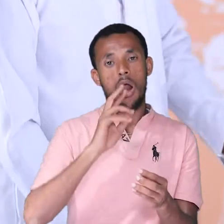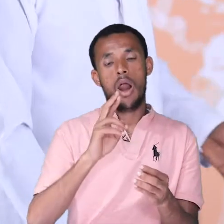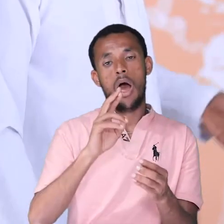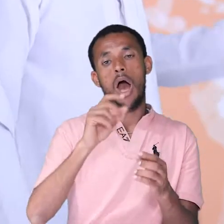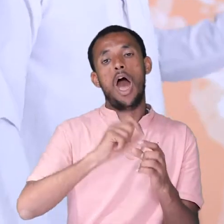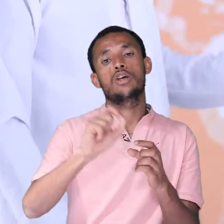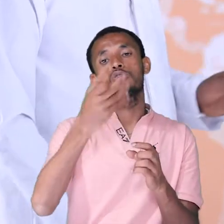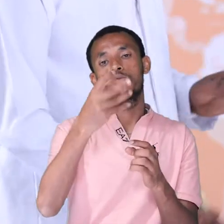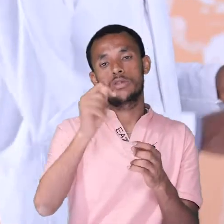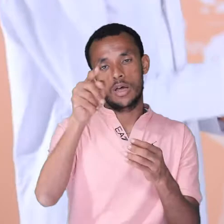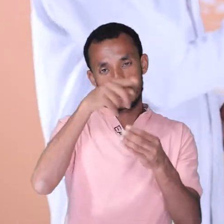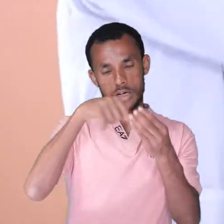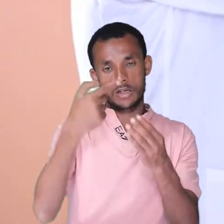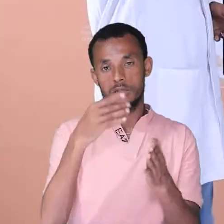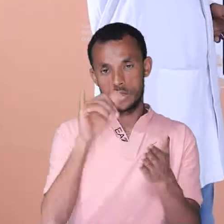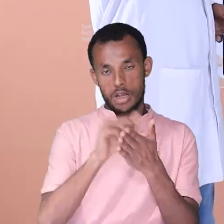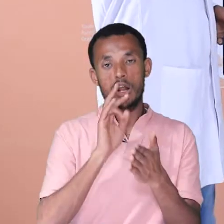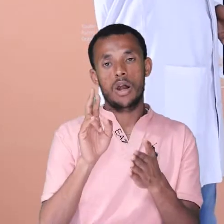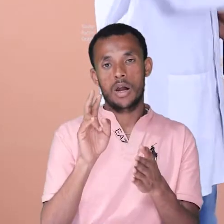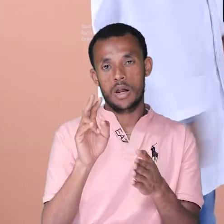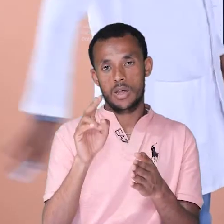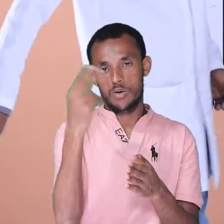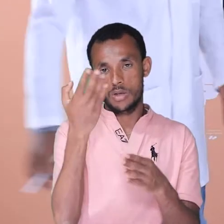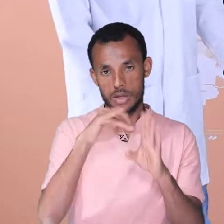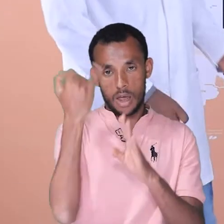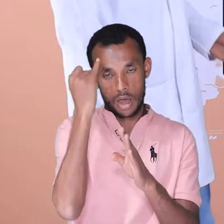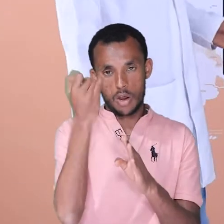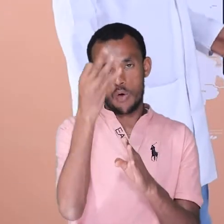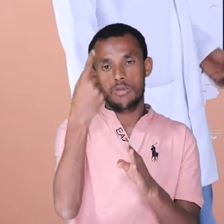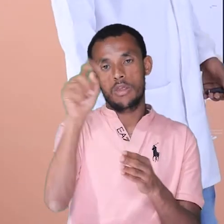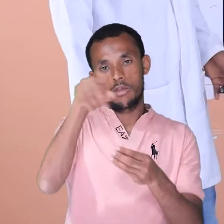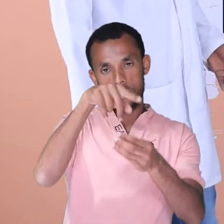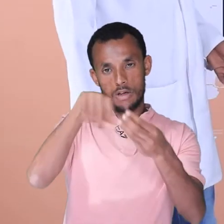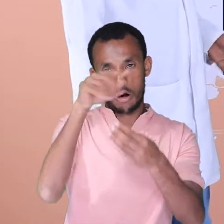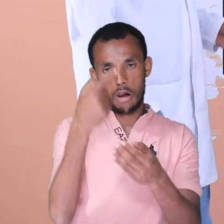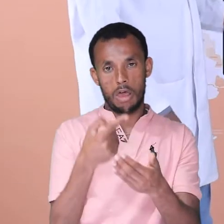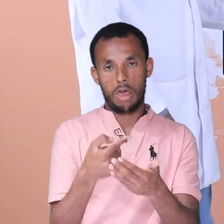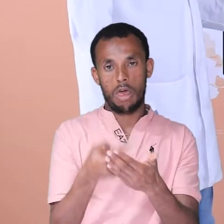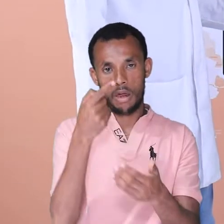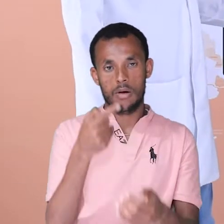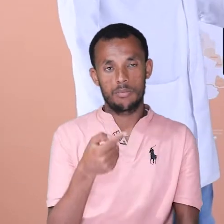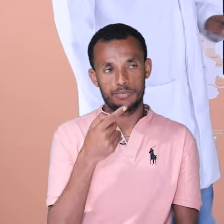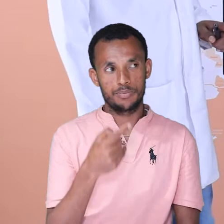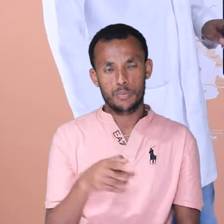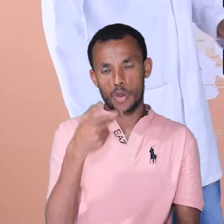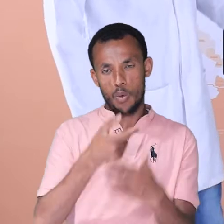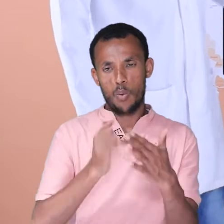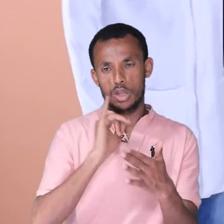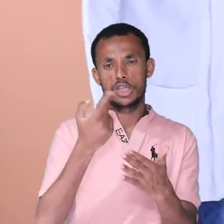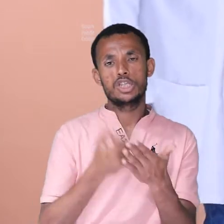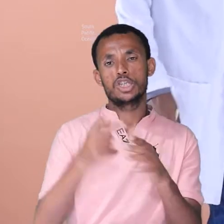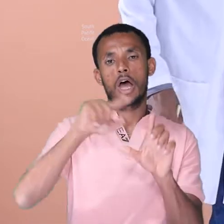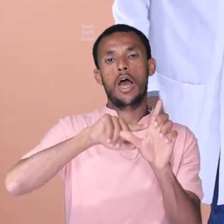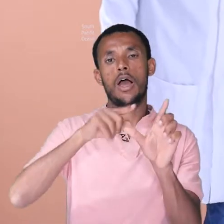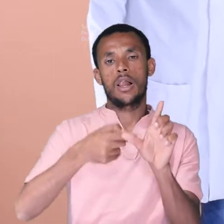a circle. These are terms that are seen in the idea of circle here. What is this angle?